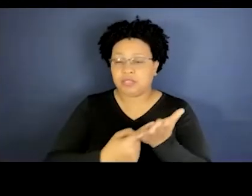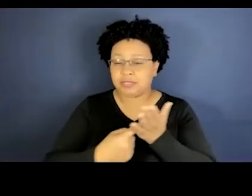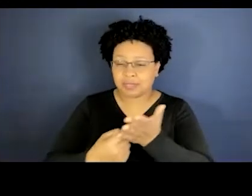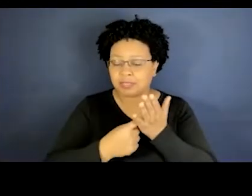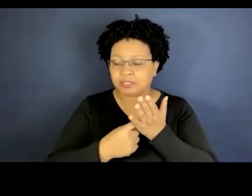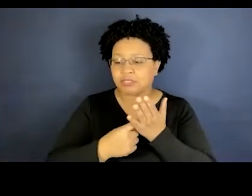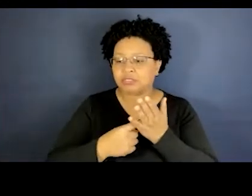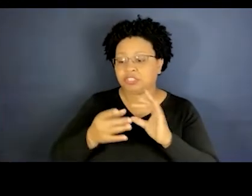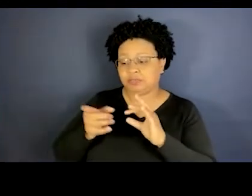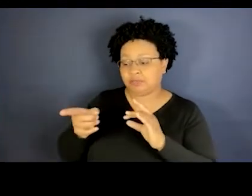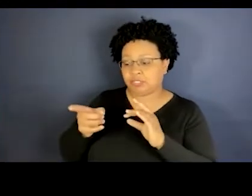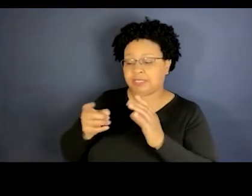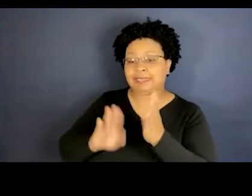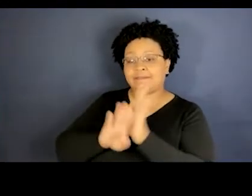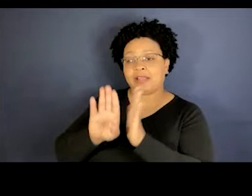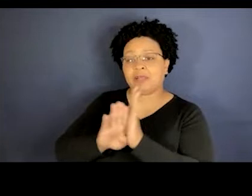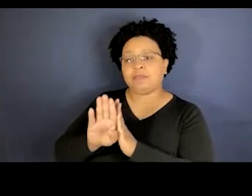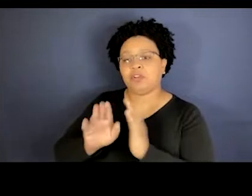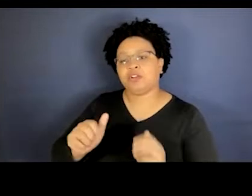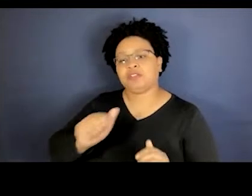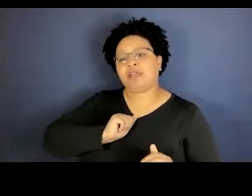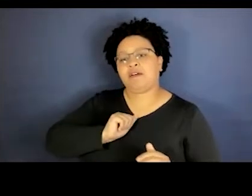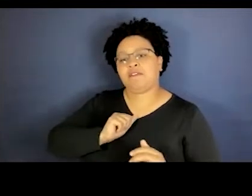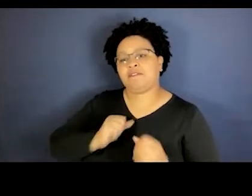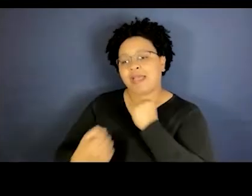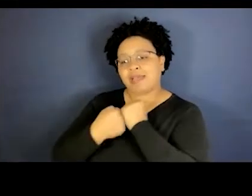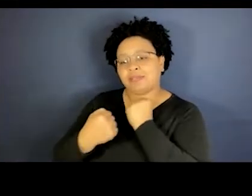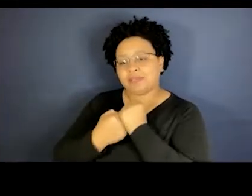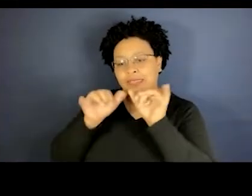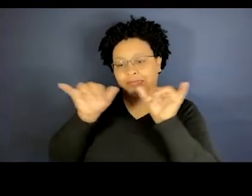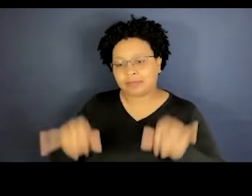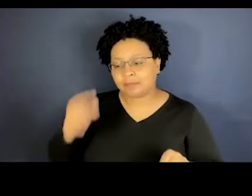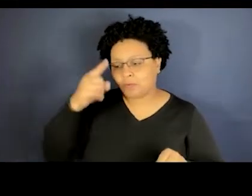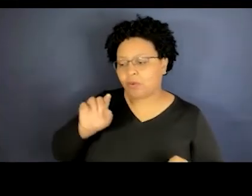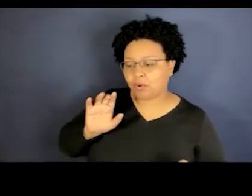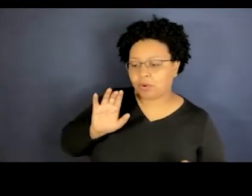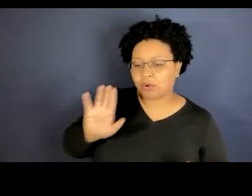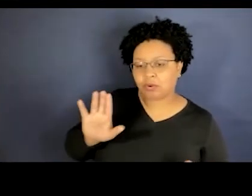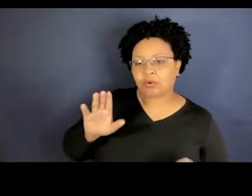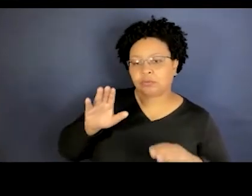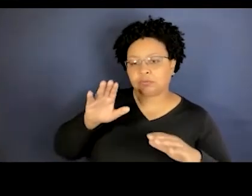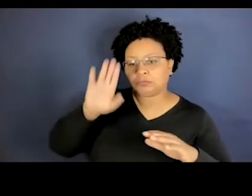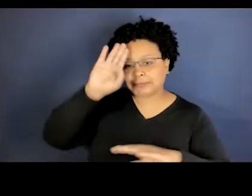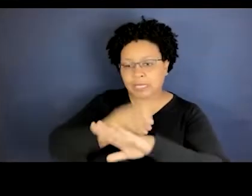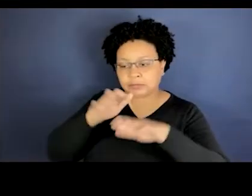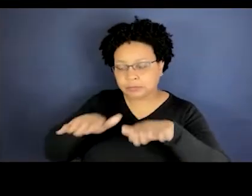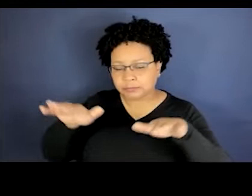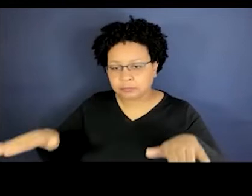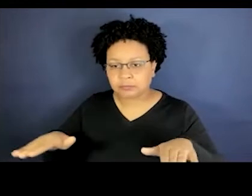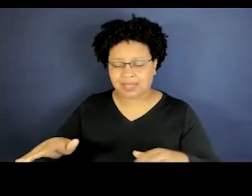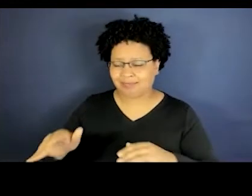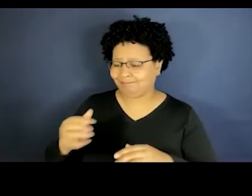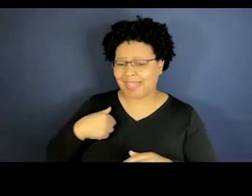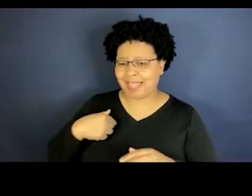she talked about, she developed her own advocacy system for her boys. I could relate to this too, because of the fact there was challenges of getting